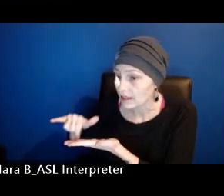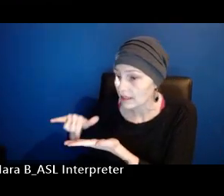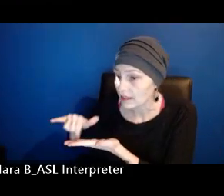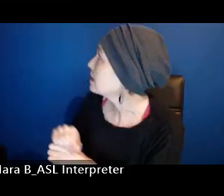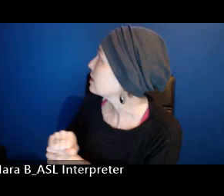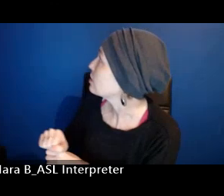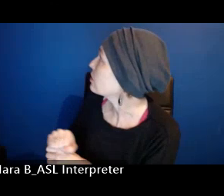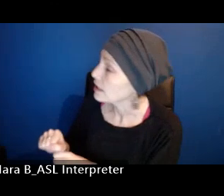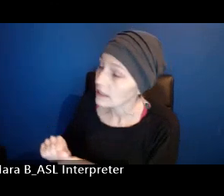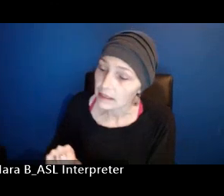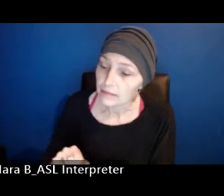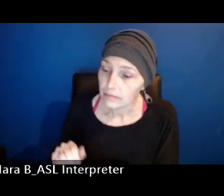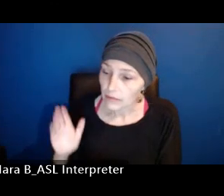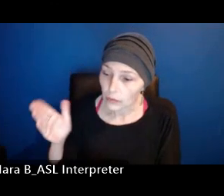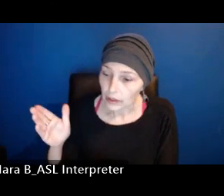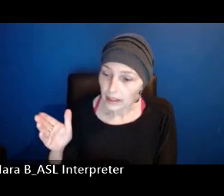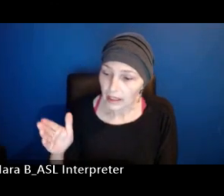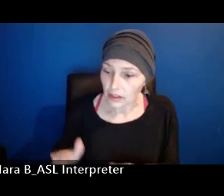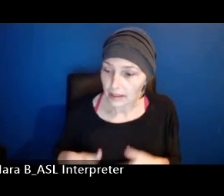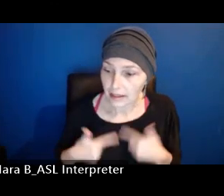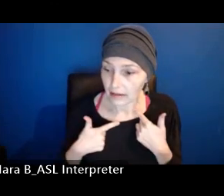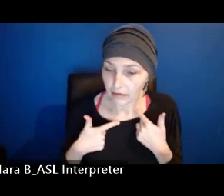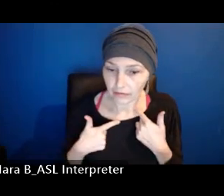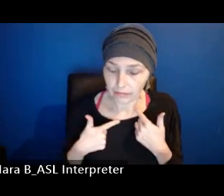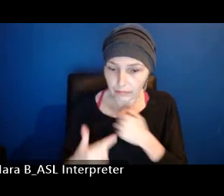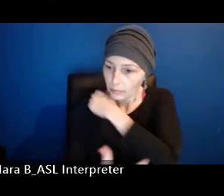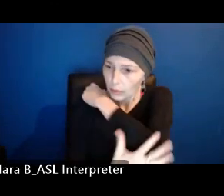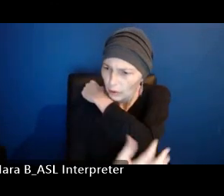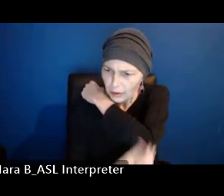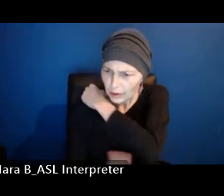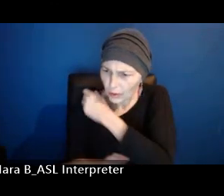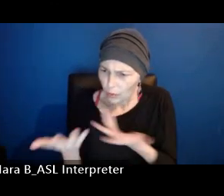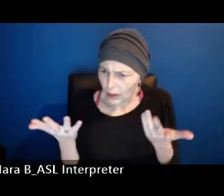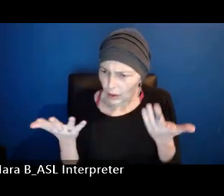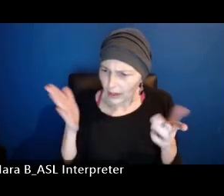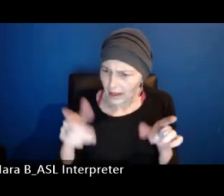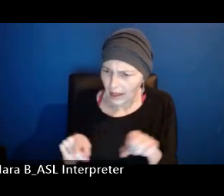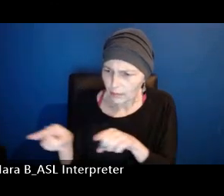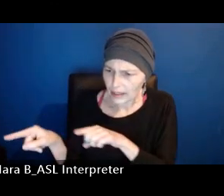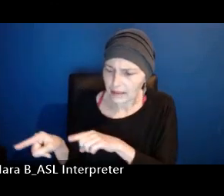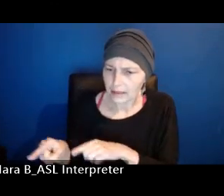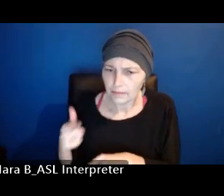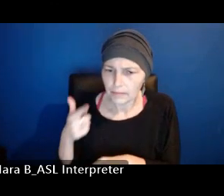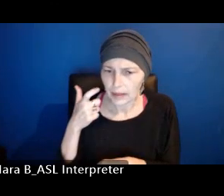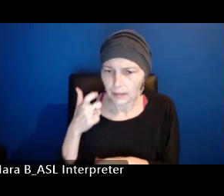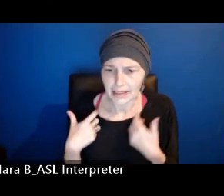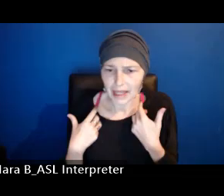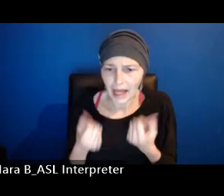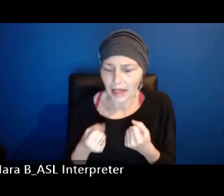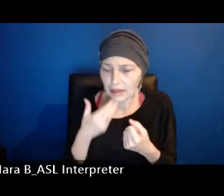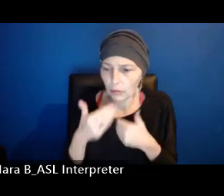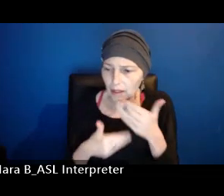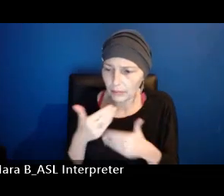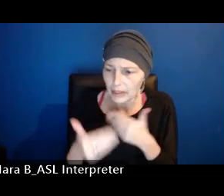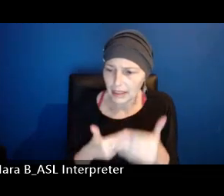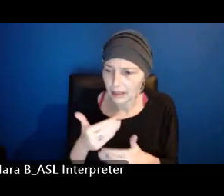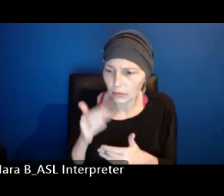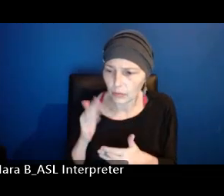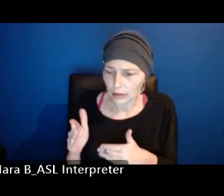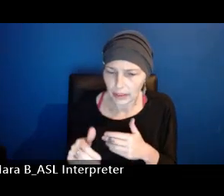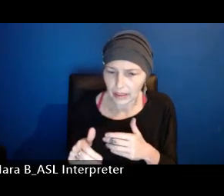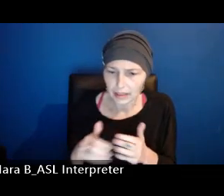live like they're impoverished or what? Because their health and well-being is jeopardized.